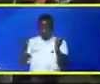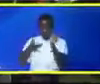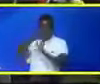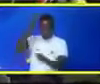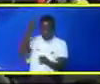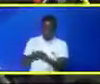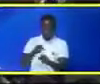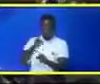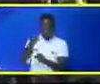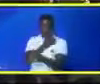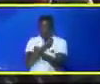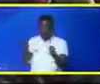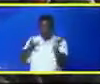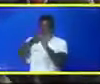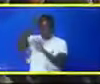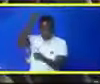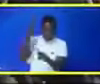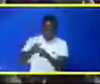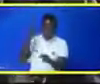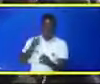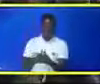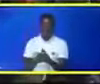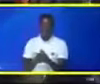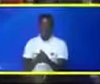Be delivered now.